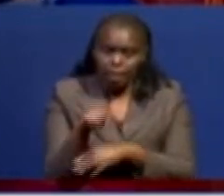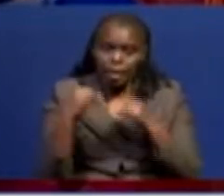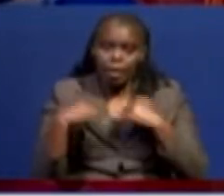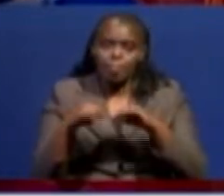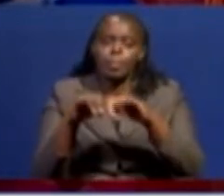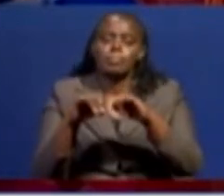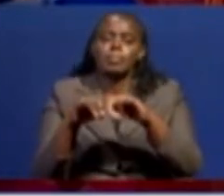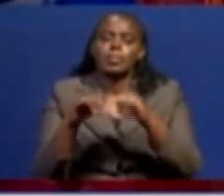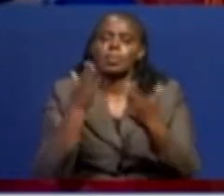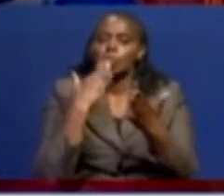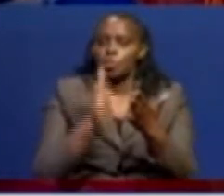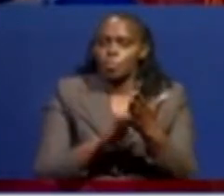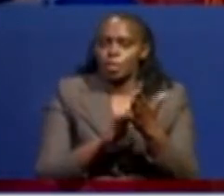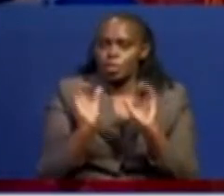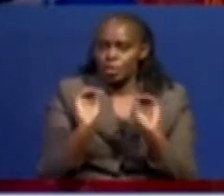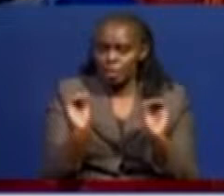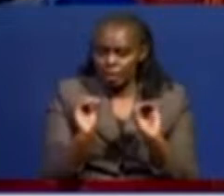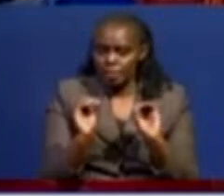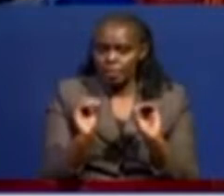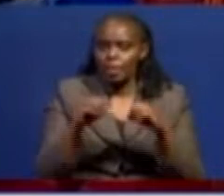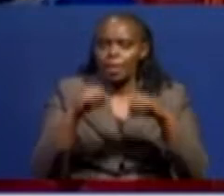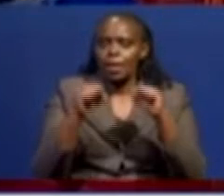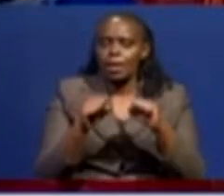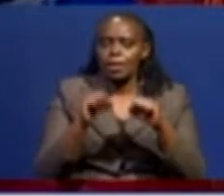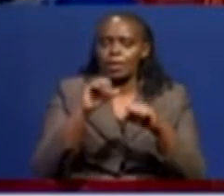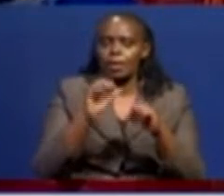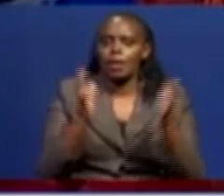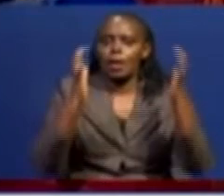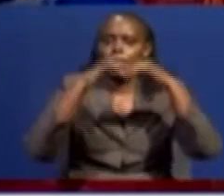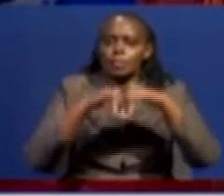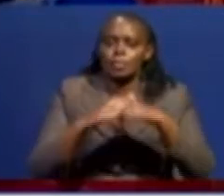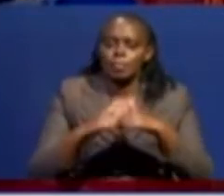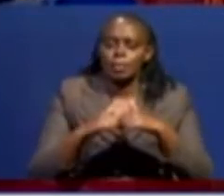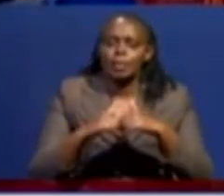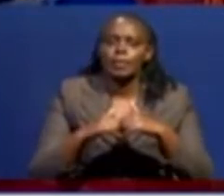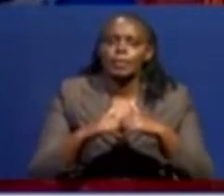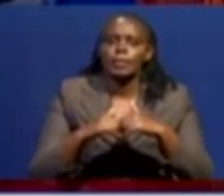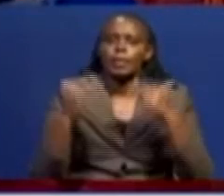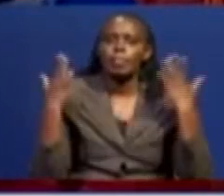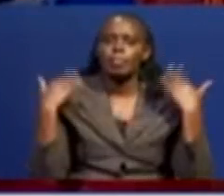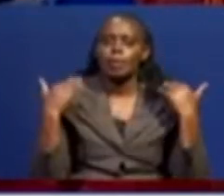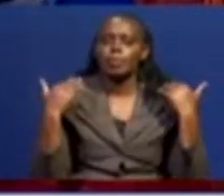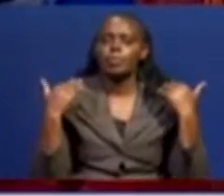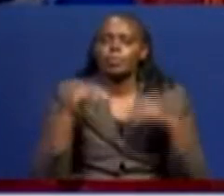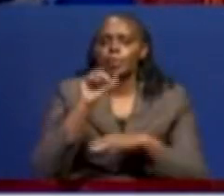office for refusing to implement the recommendations and or resolutions of the county assembly.